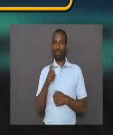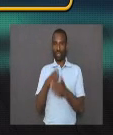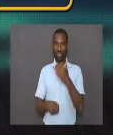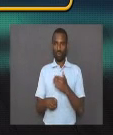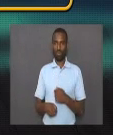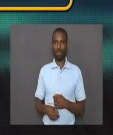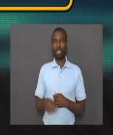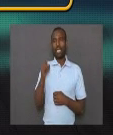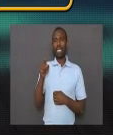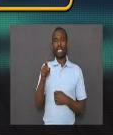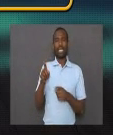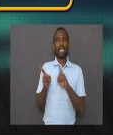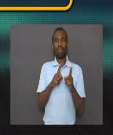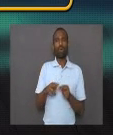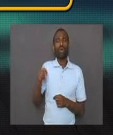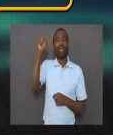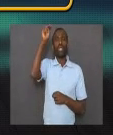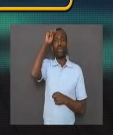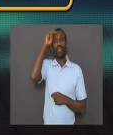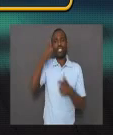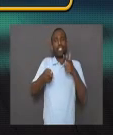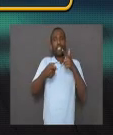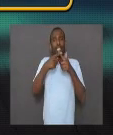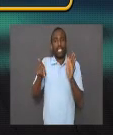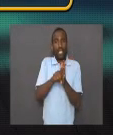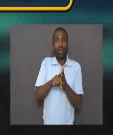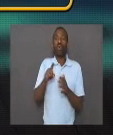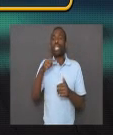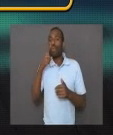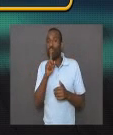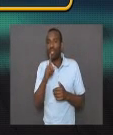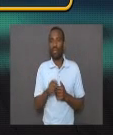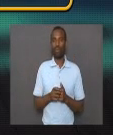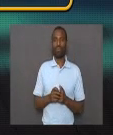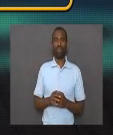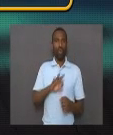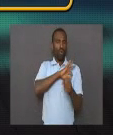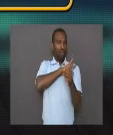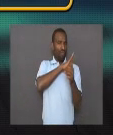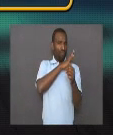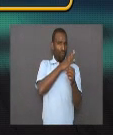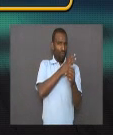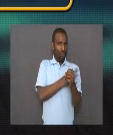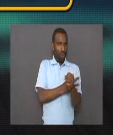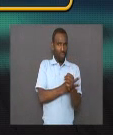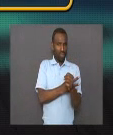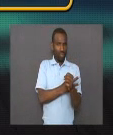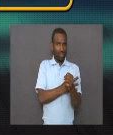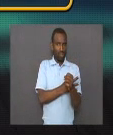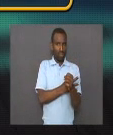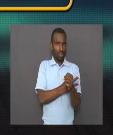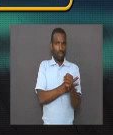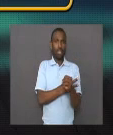Newton's second law states that force is equal to the change